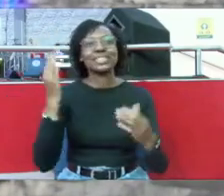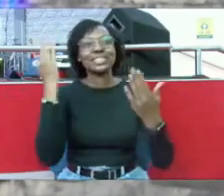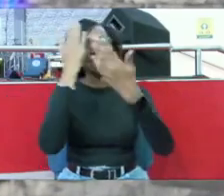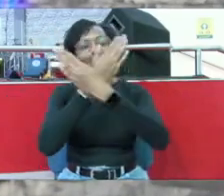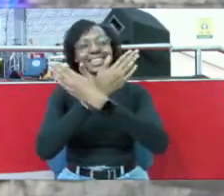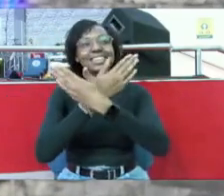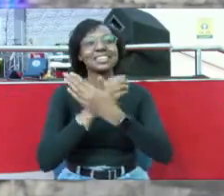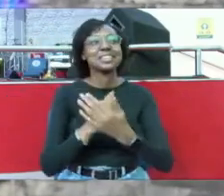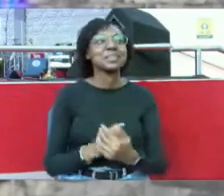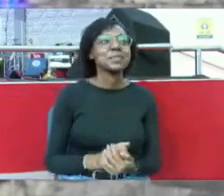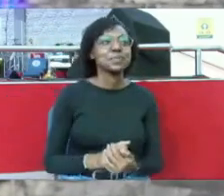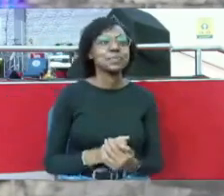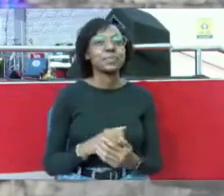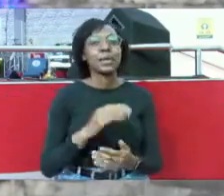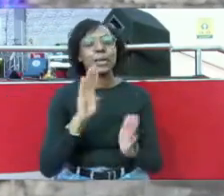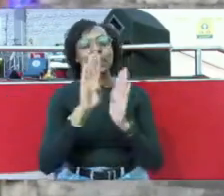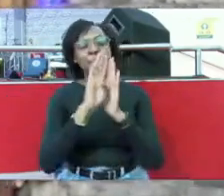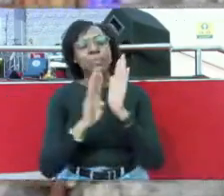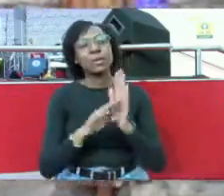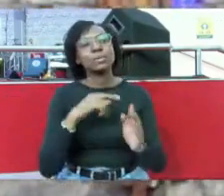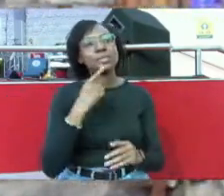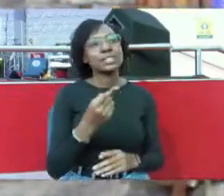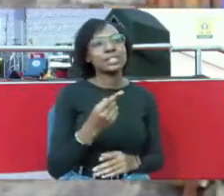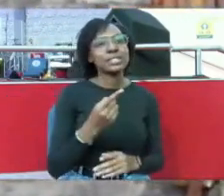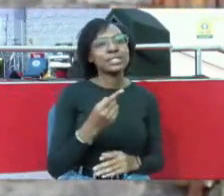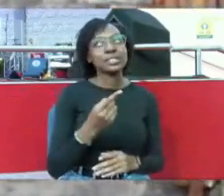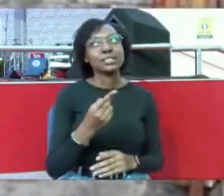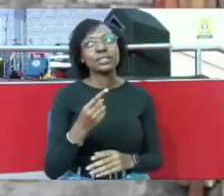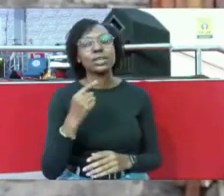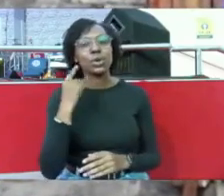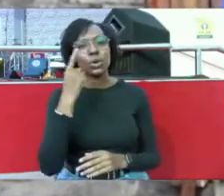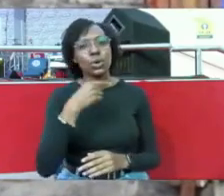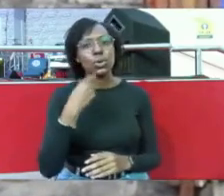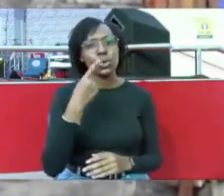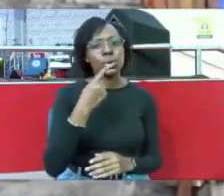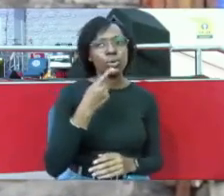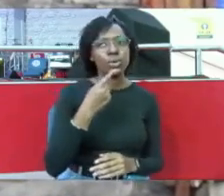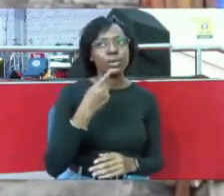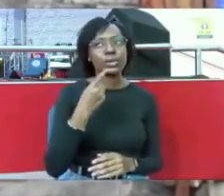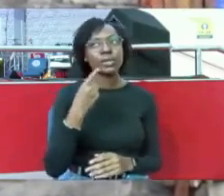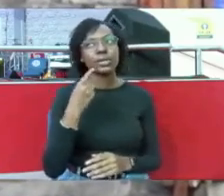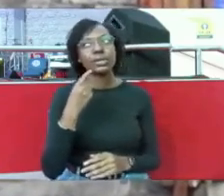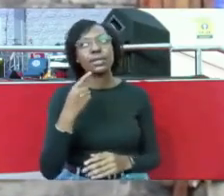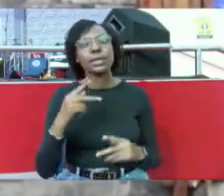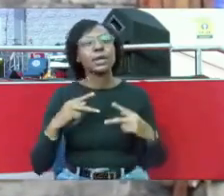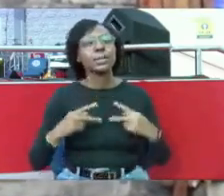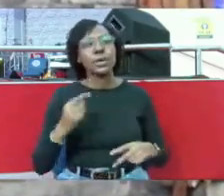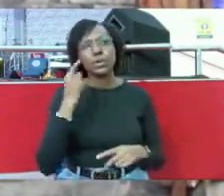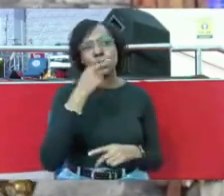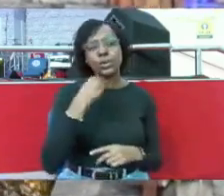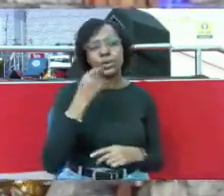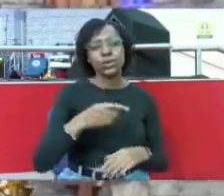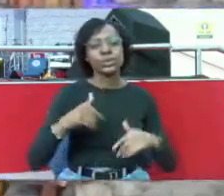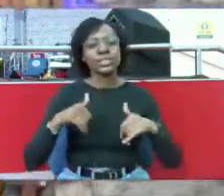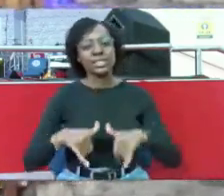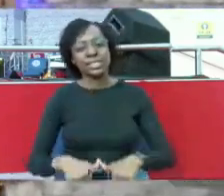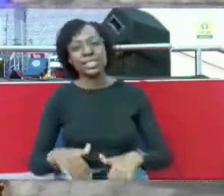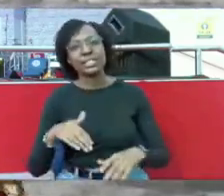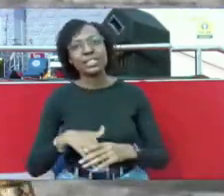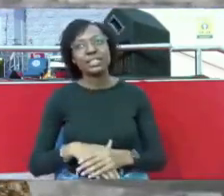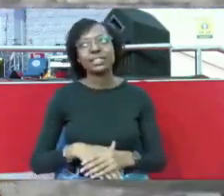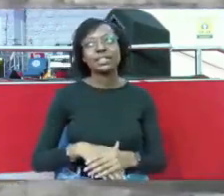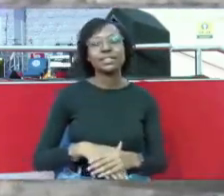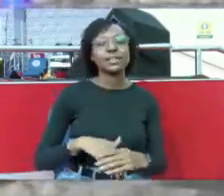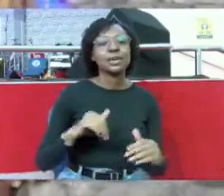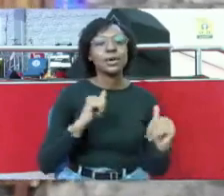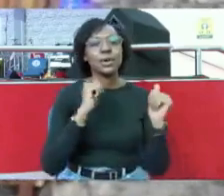cheusi. But the Bible says that he who dwells in the shadow of the Almighty God, that shadow might just